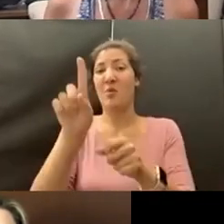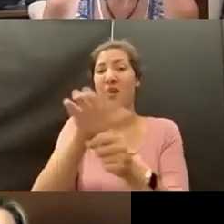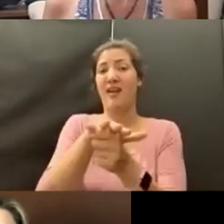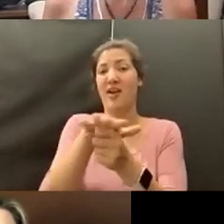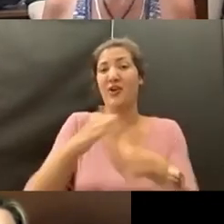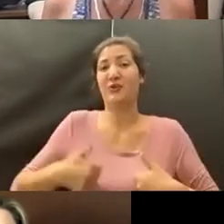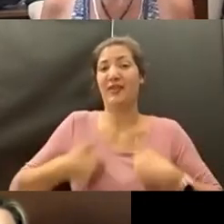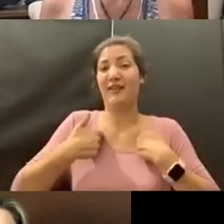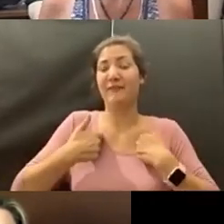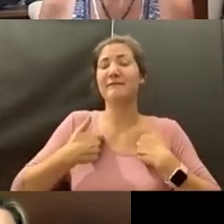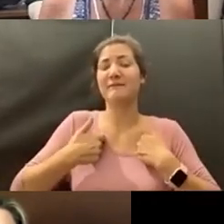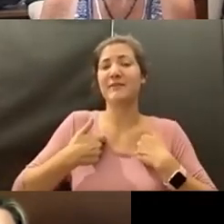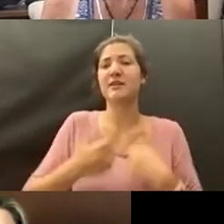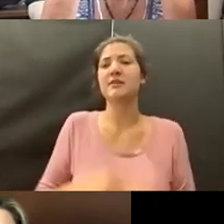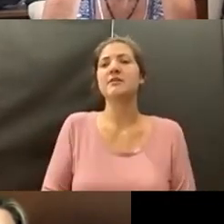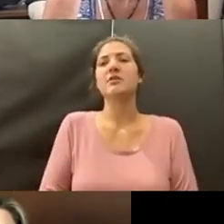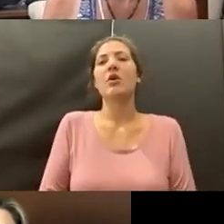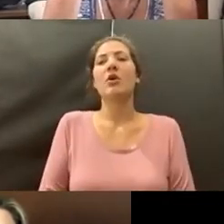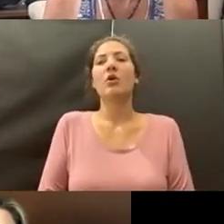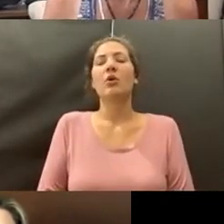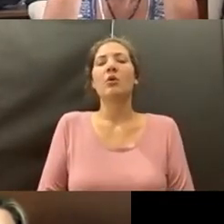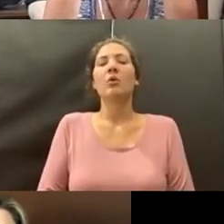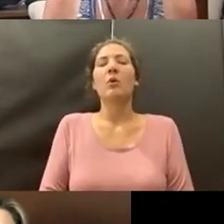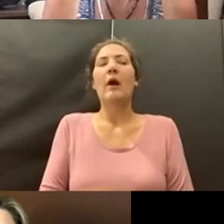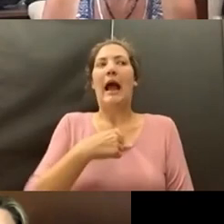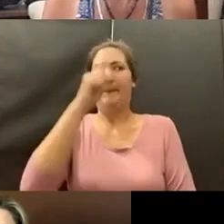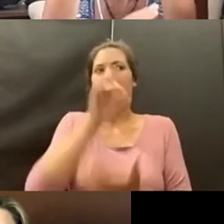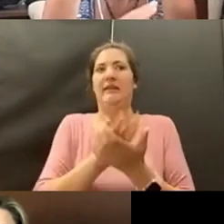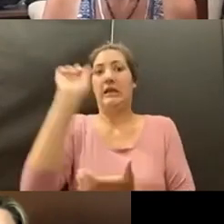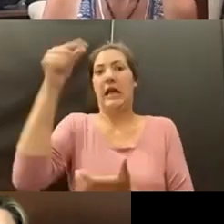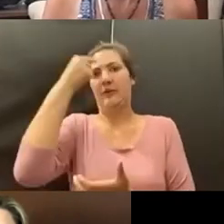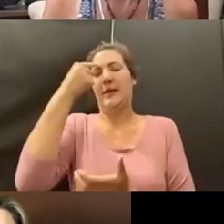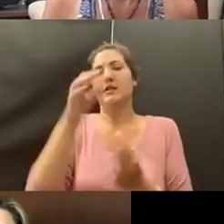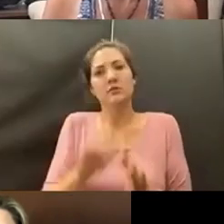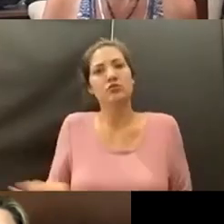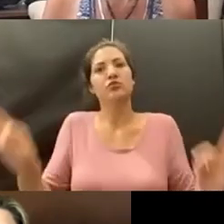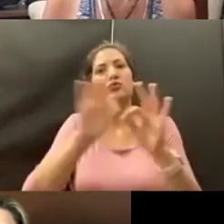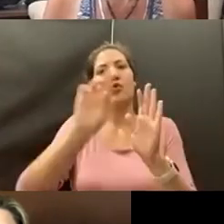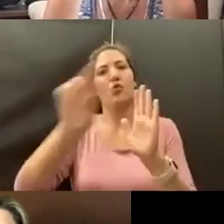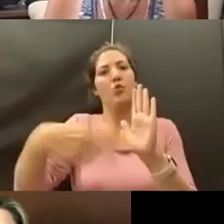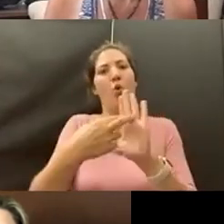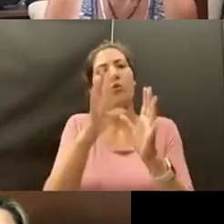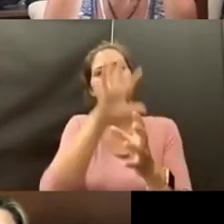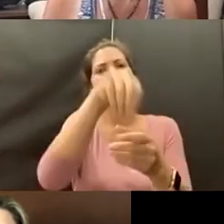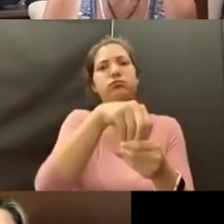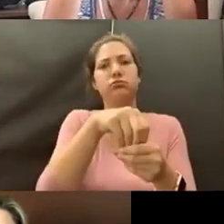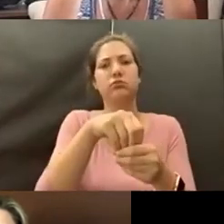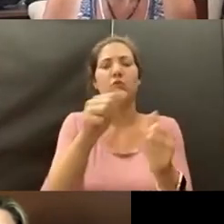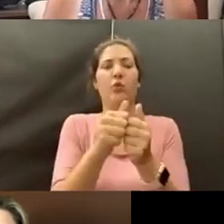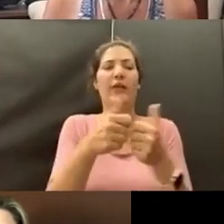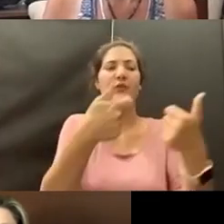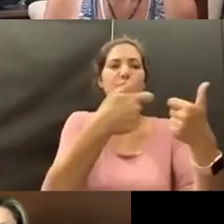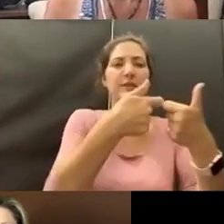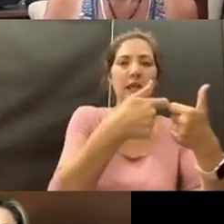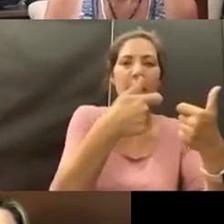are things that I believe government has a critical role in, you know, when it comes to utilities, when it comes to